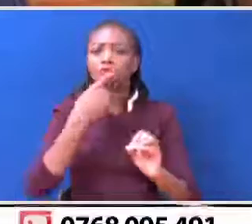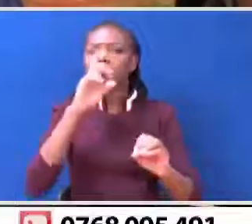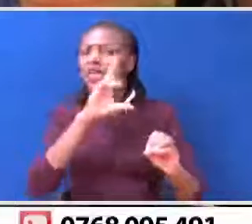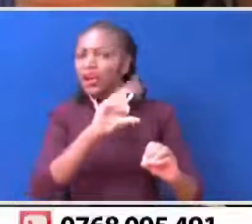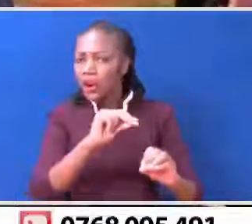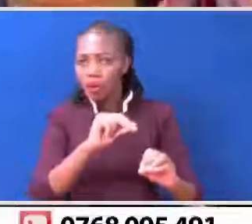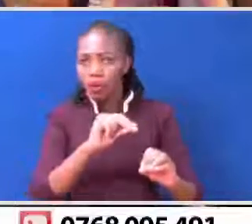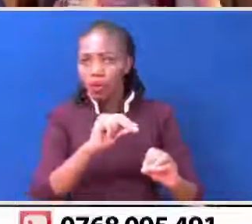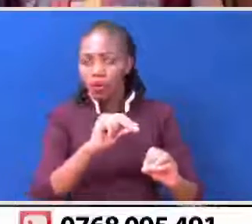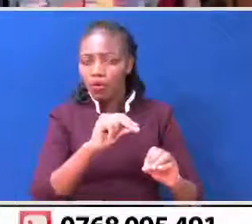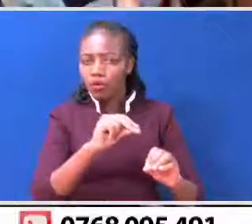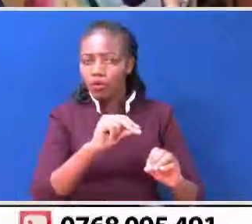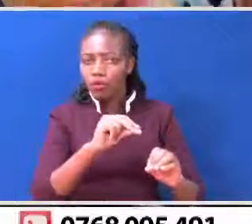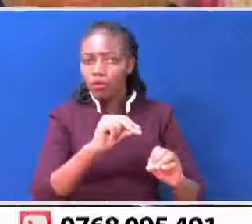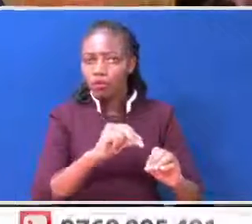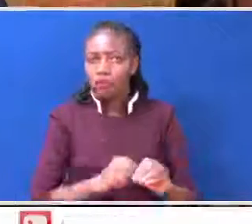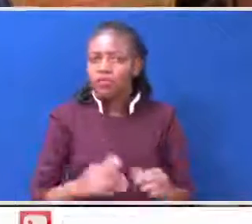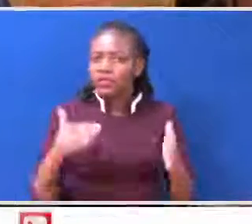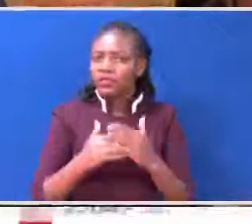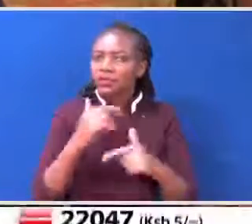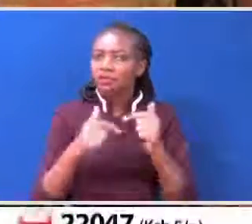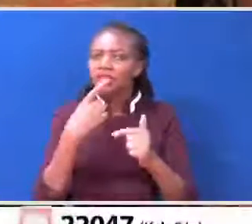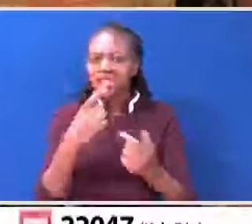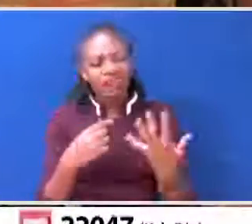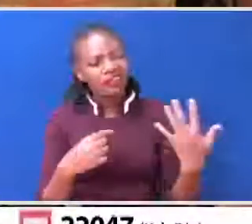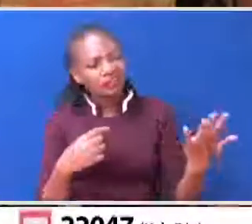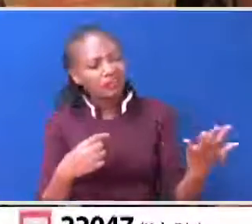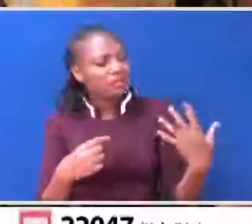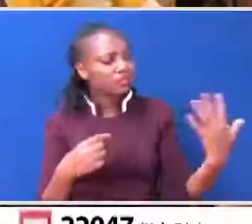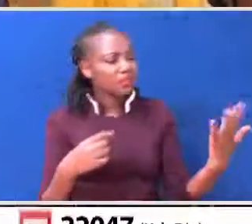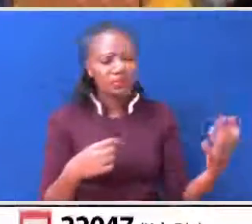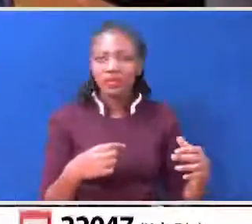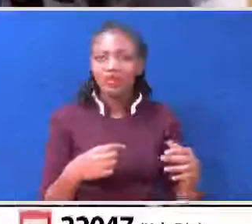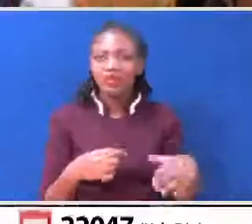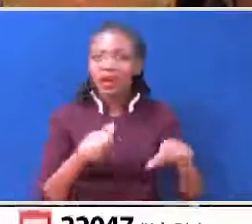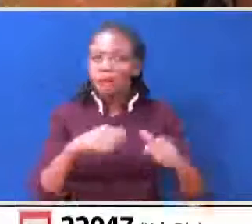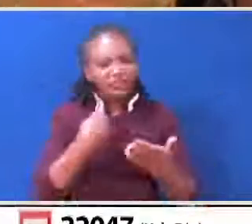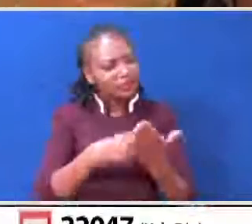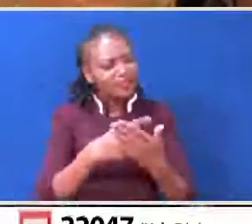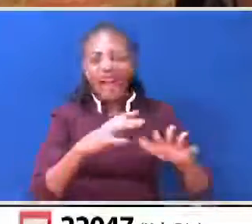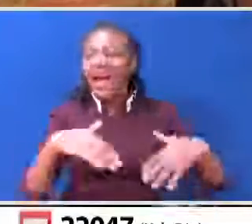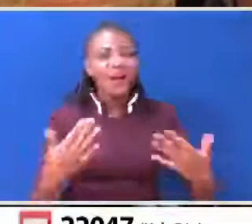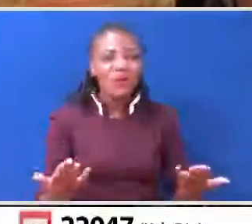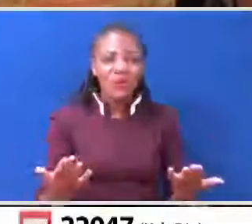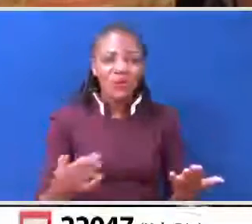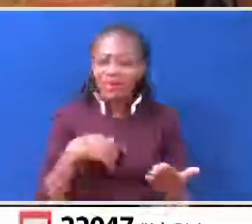But don't hide, don't keep on saying that this document will be renegotiated. There is no